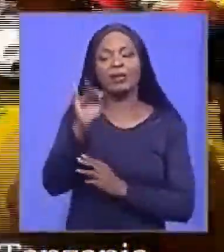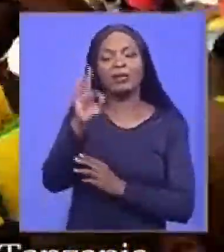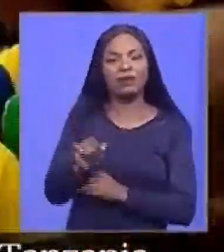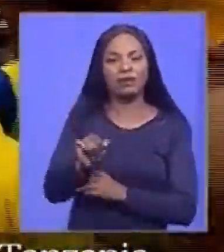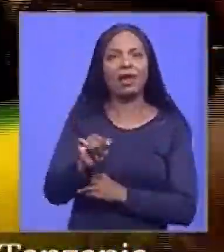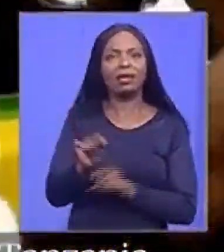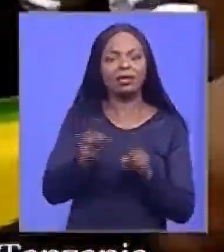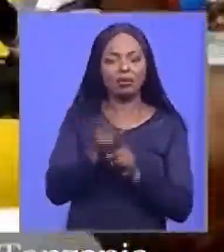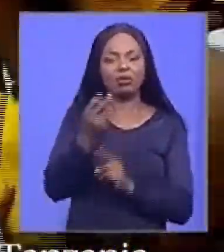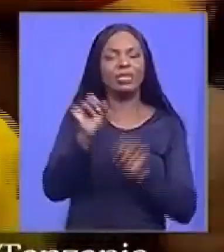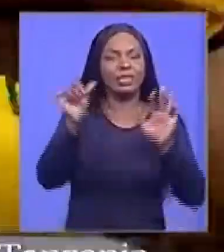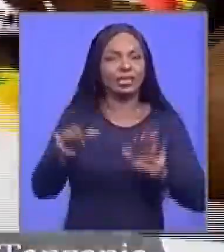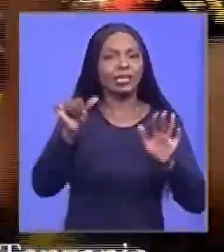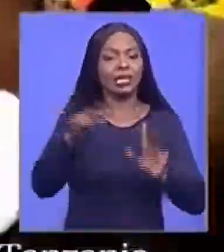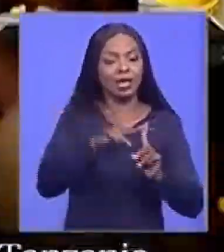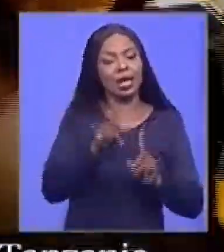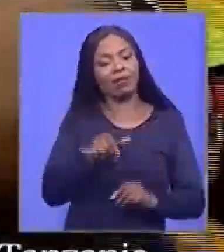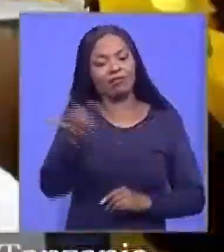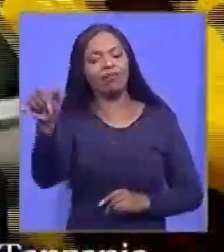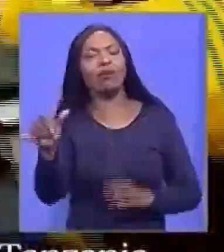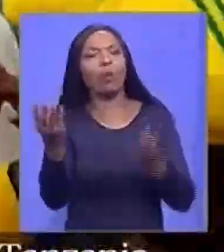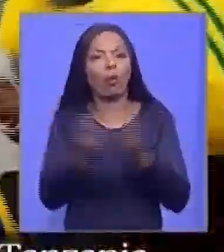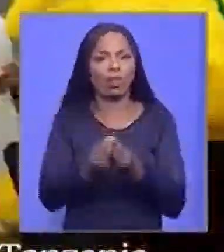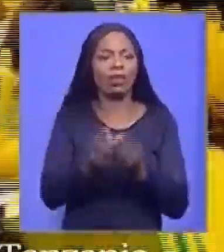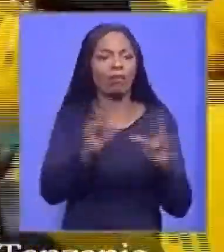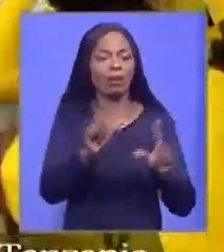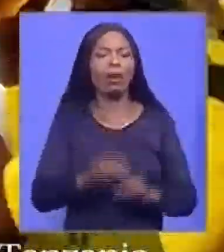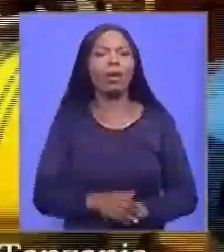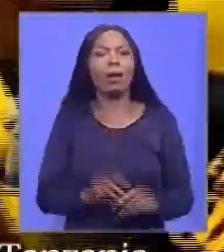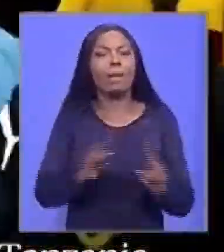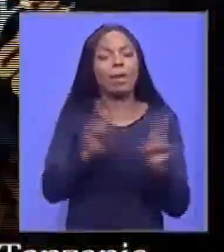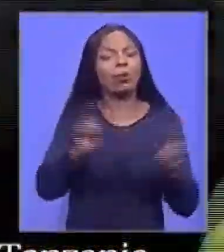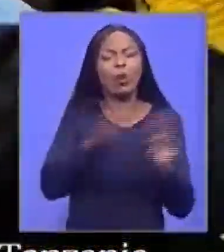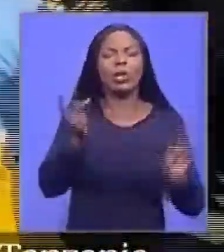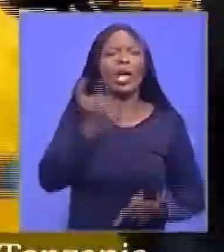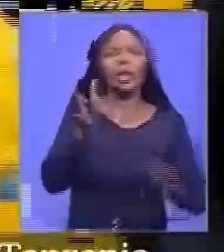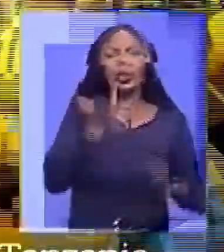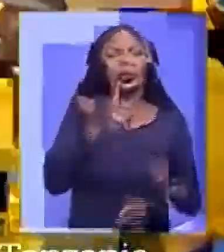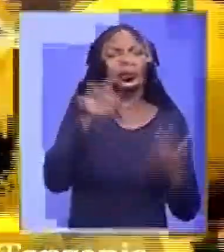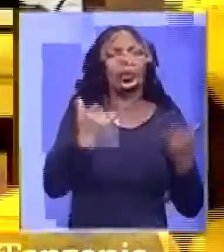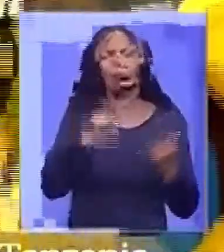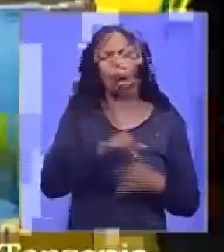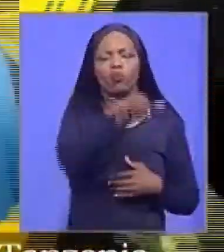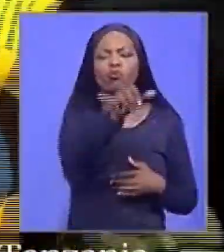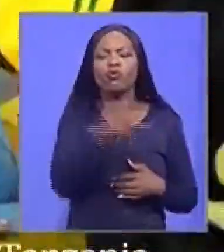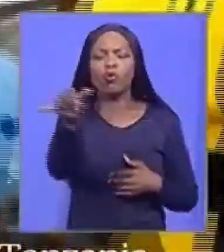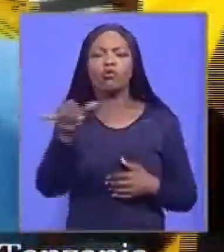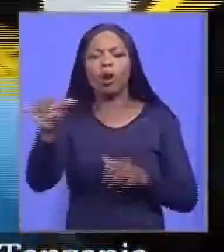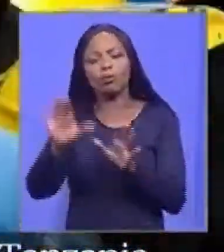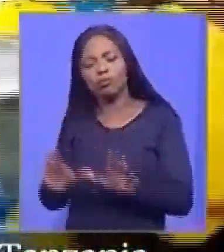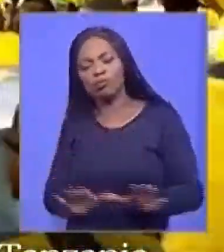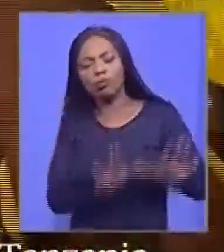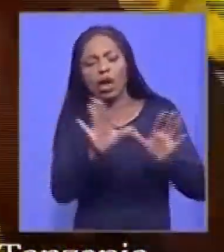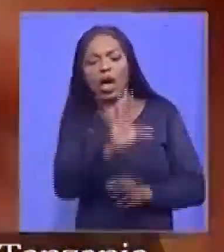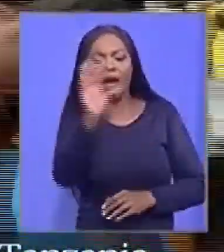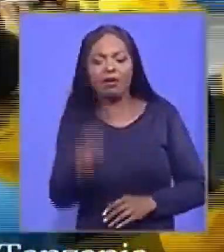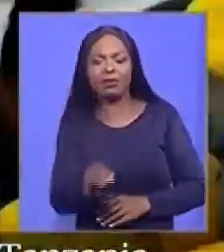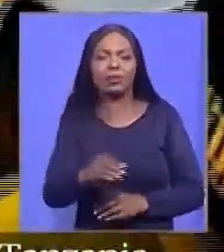ngwaga wa 2016. Efela ga go bonolo ka dinako tsohle go tšea maeto kontinenteng ya